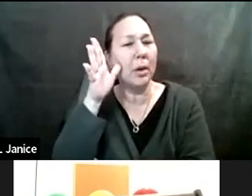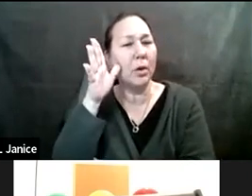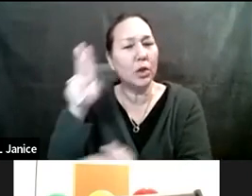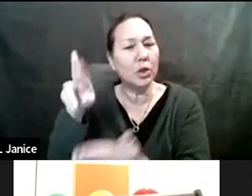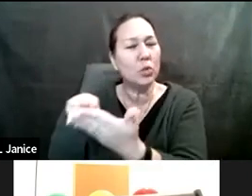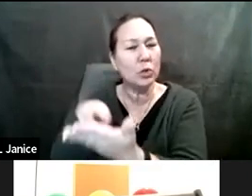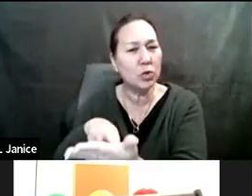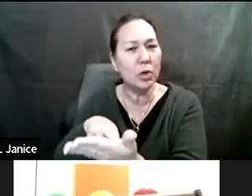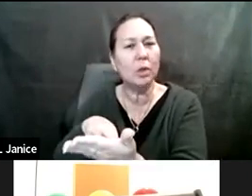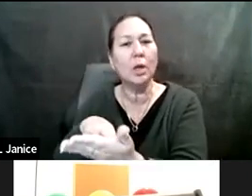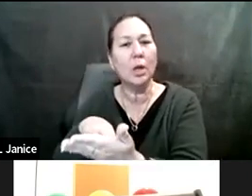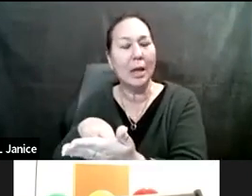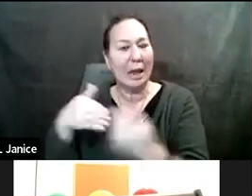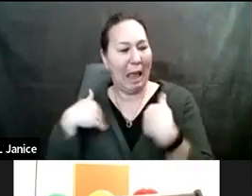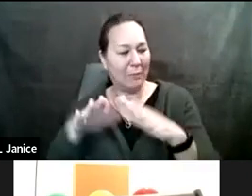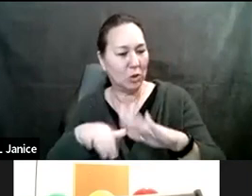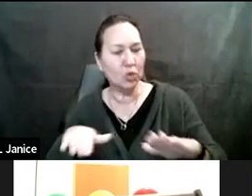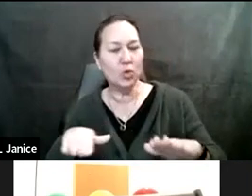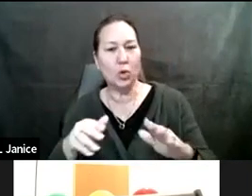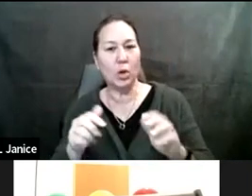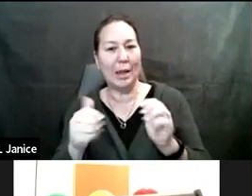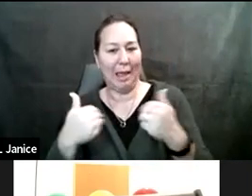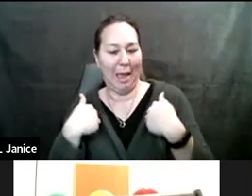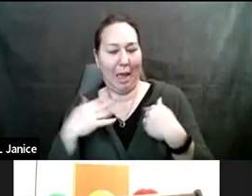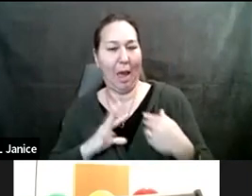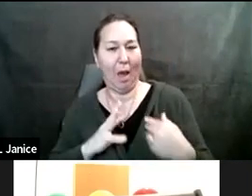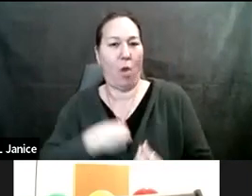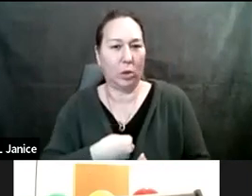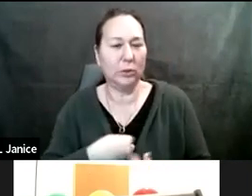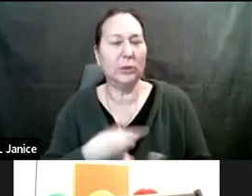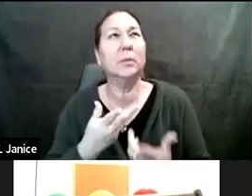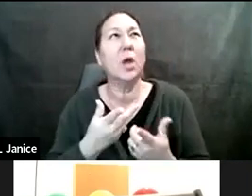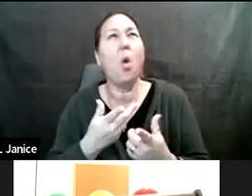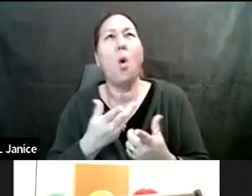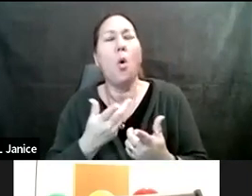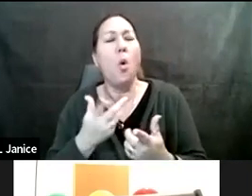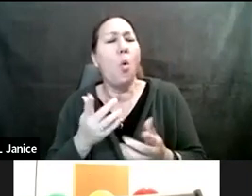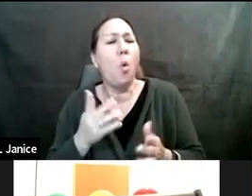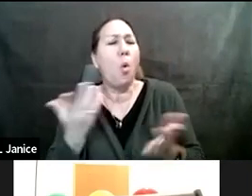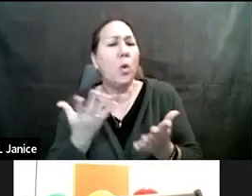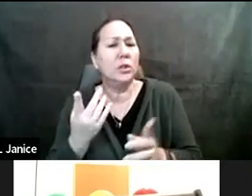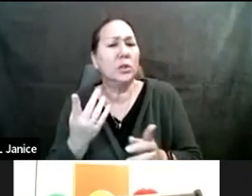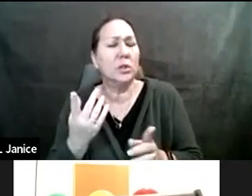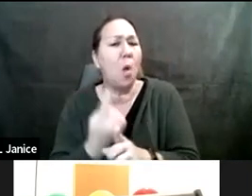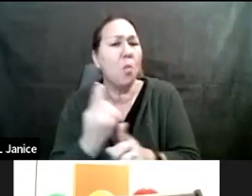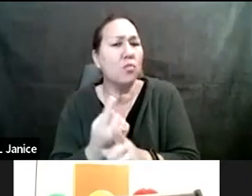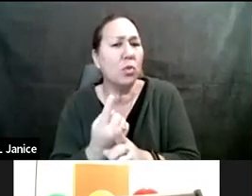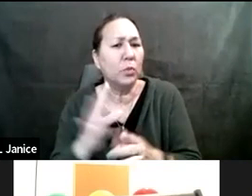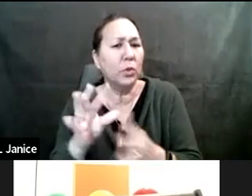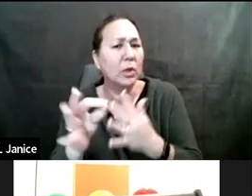how will they know from the programs in the program selections what would be appropriate to choose